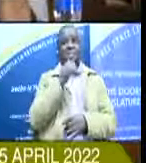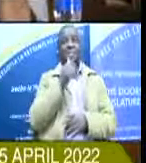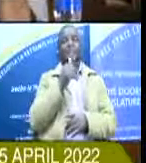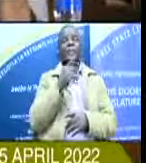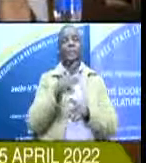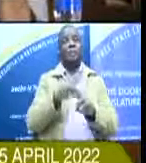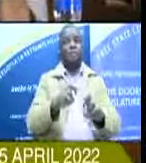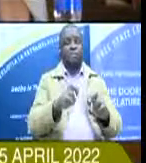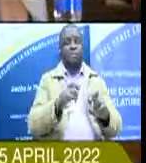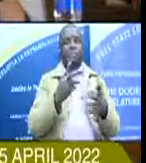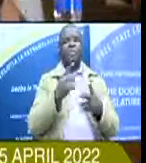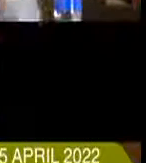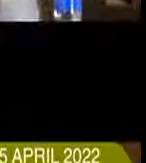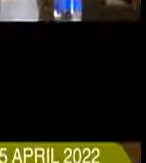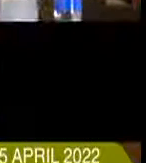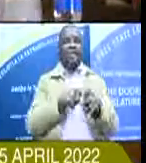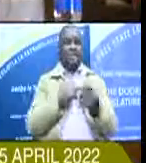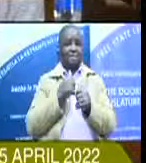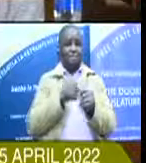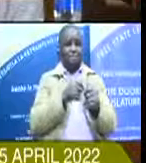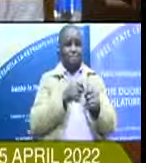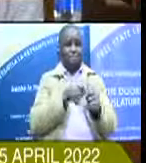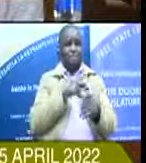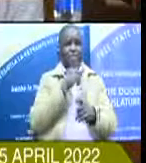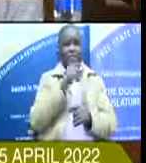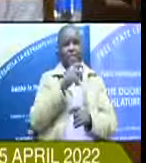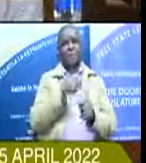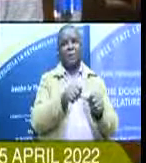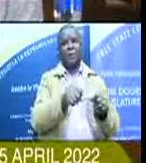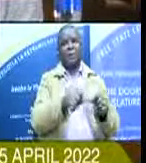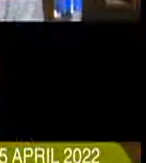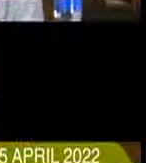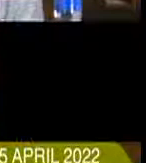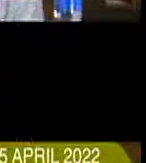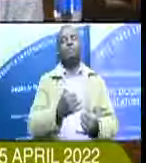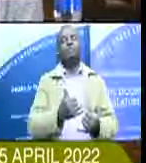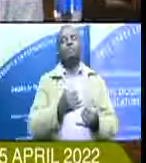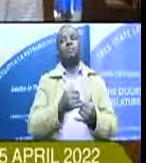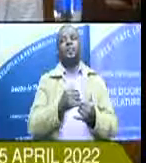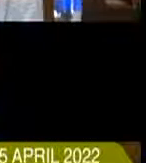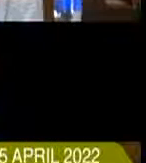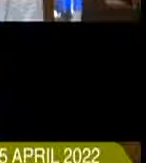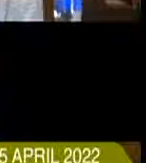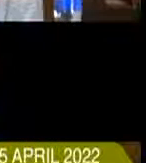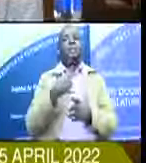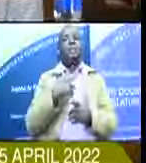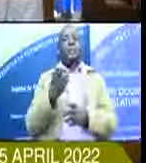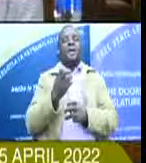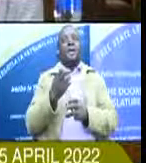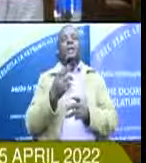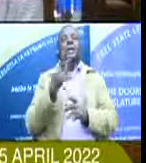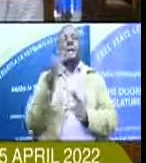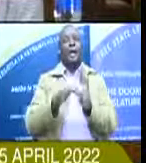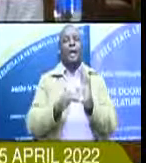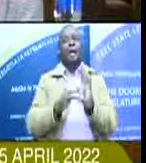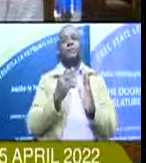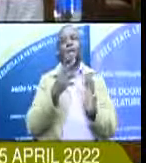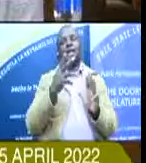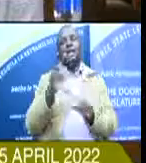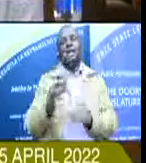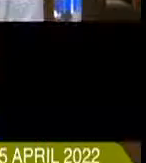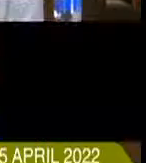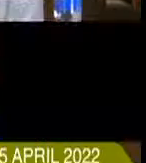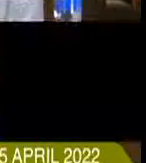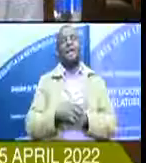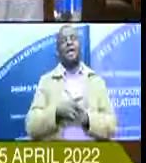treatment defaulters for loss to follow-up rate for drug-sensitive TB clients of less than 9%. Drug-sensitive